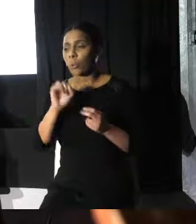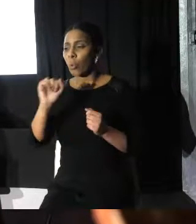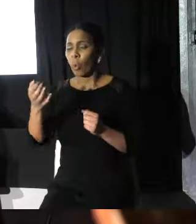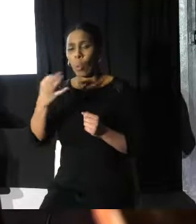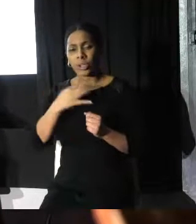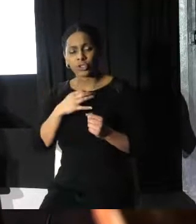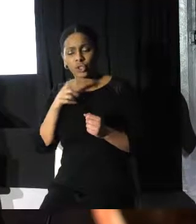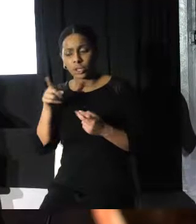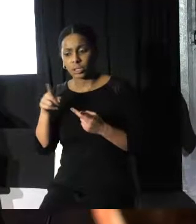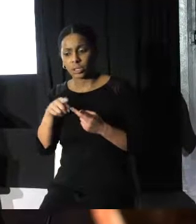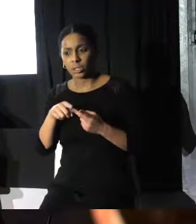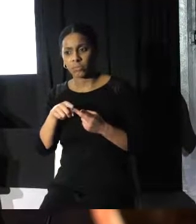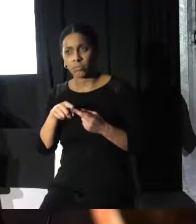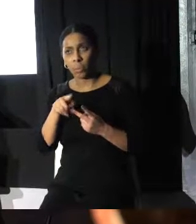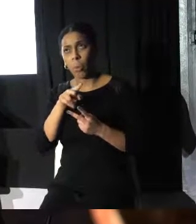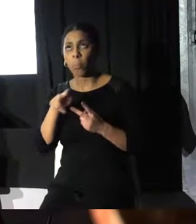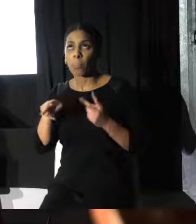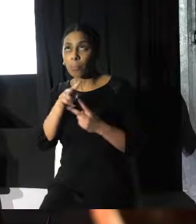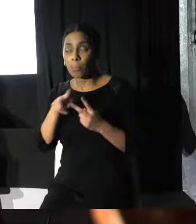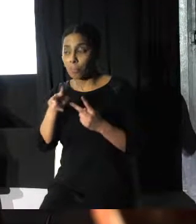question relate to the